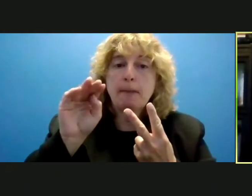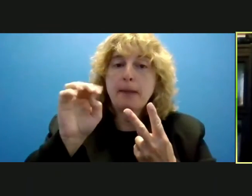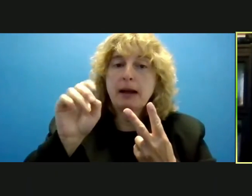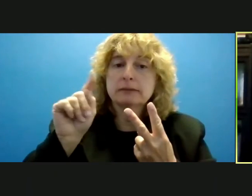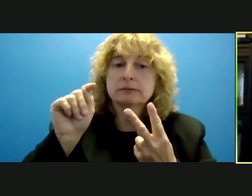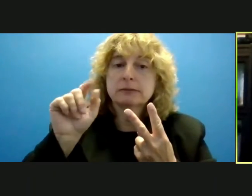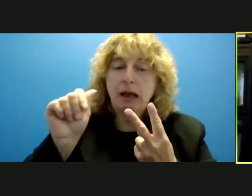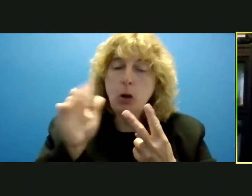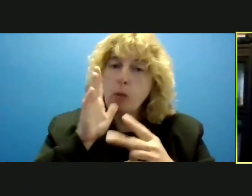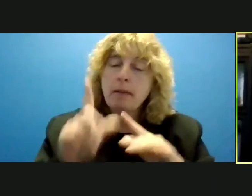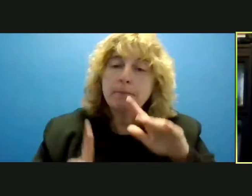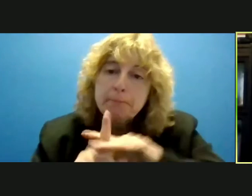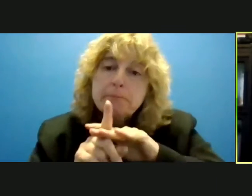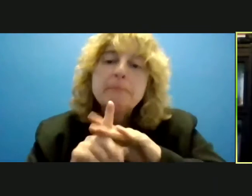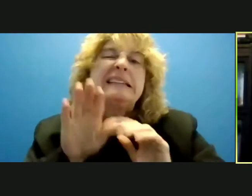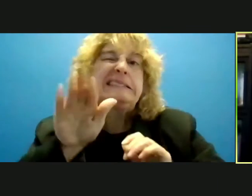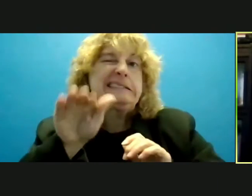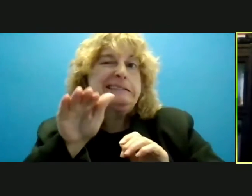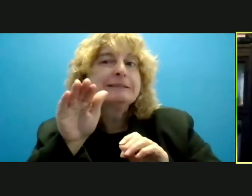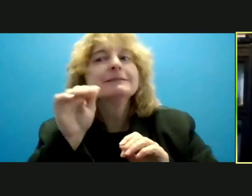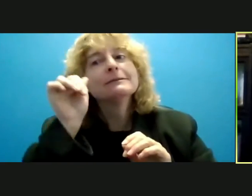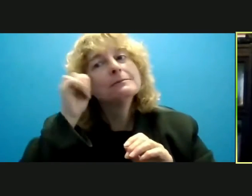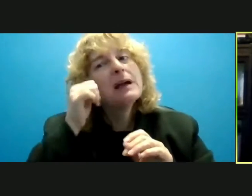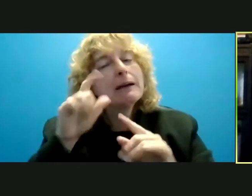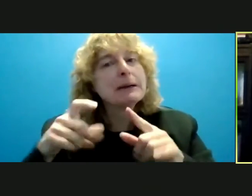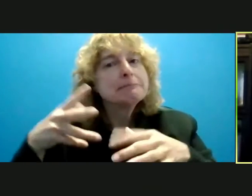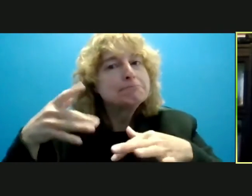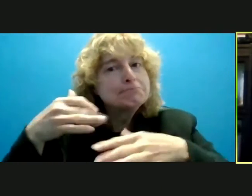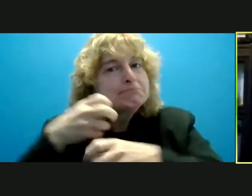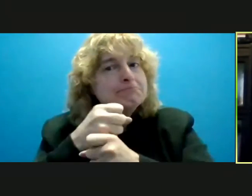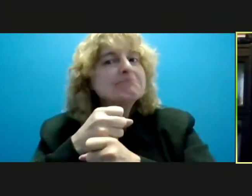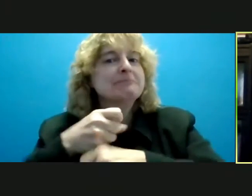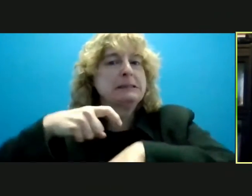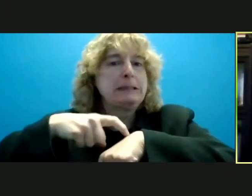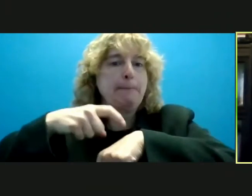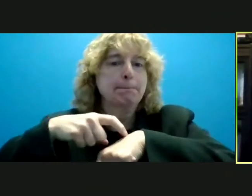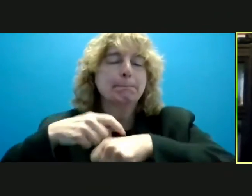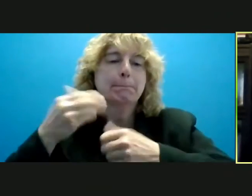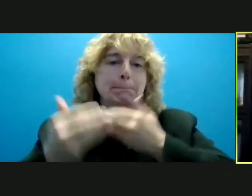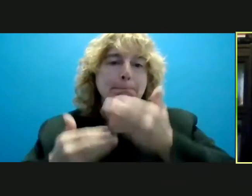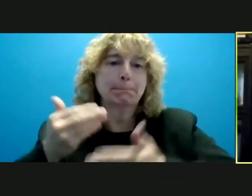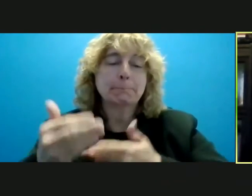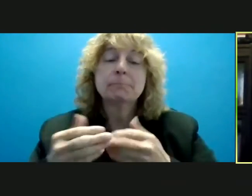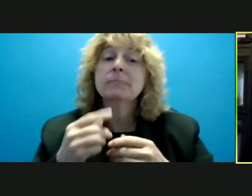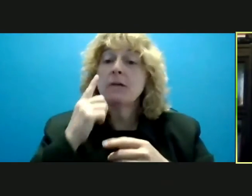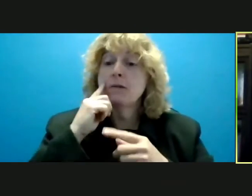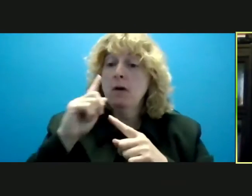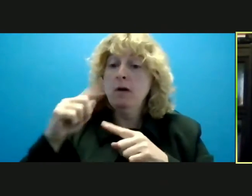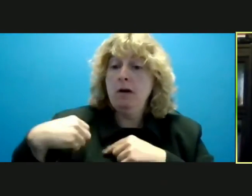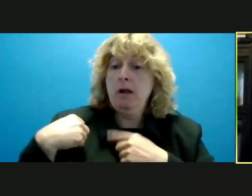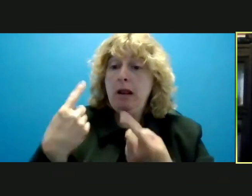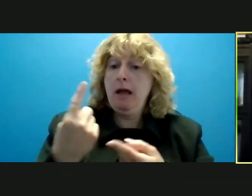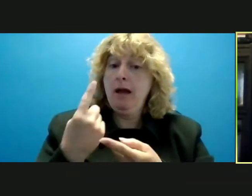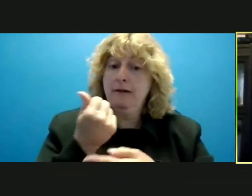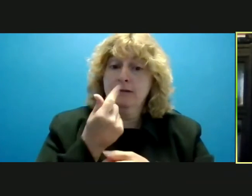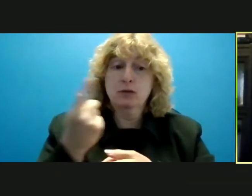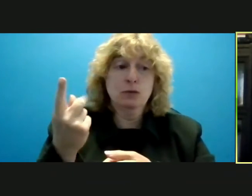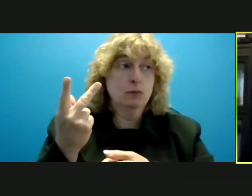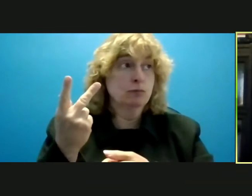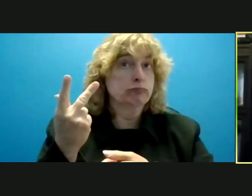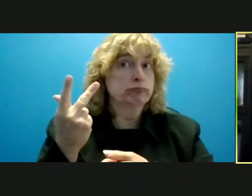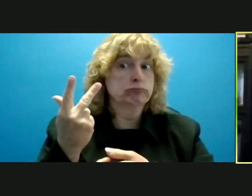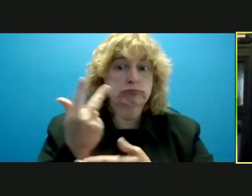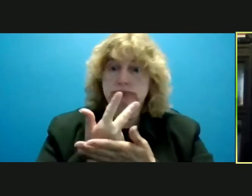you know, couple of weeks, we have been honoring teachers and